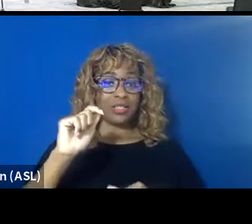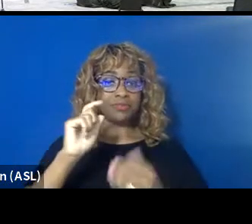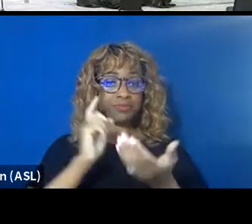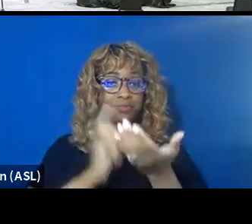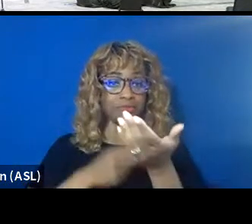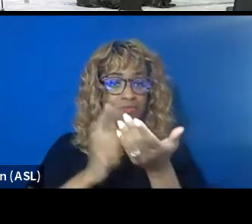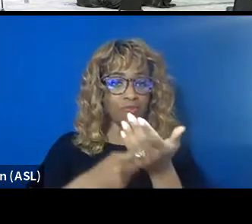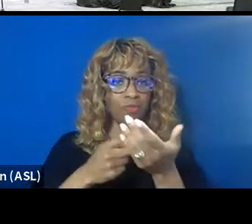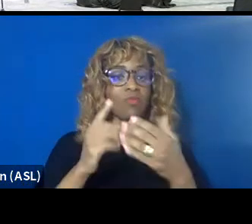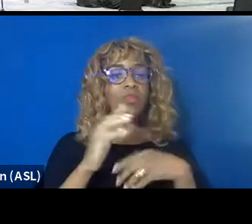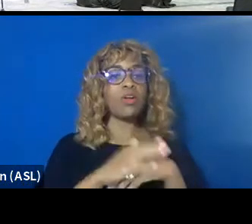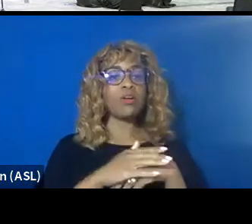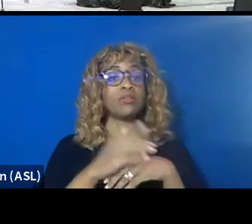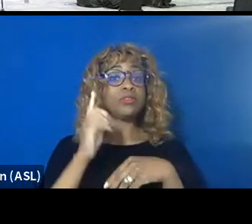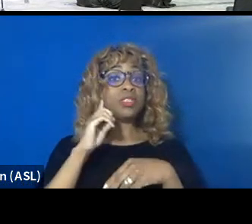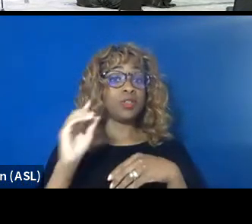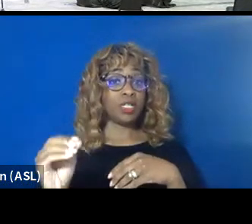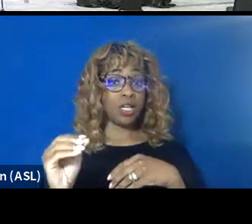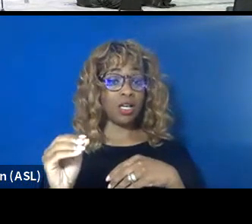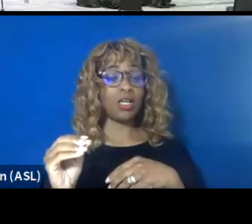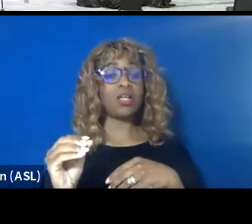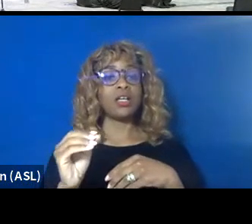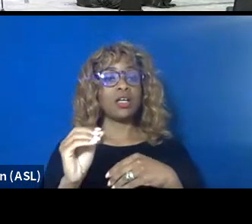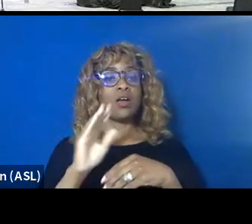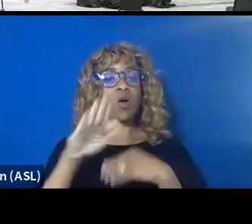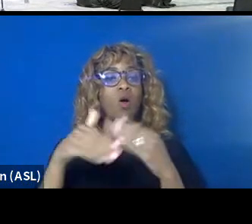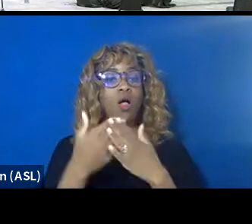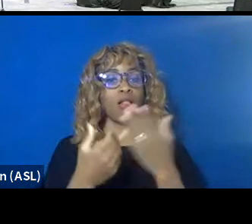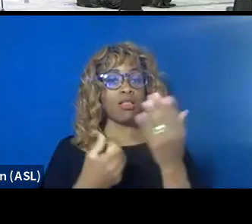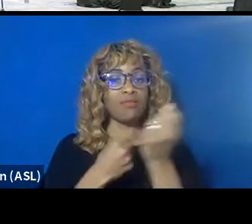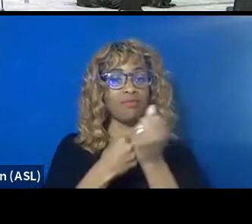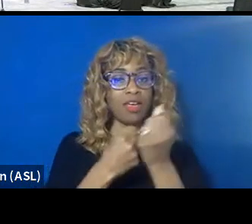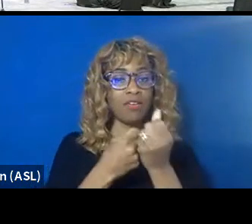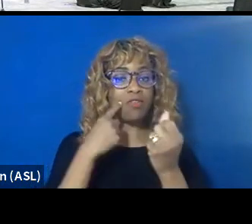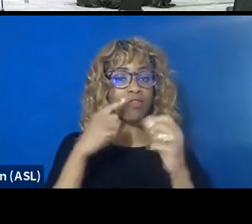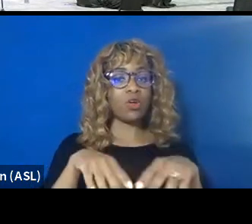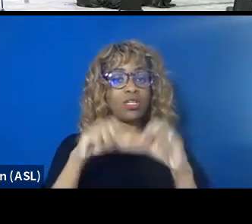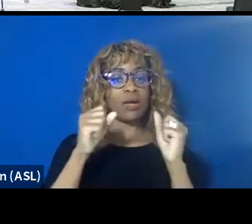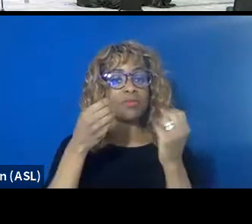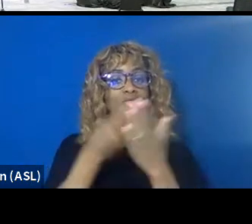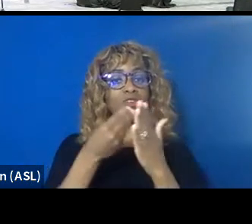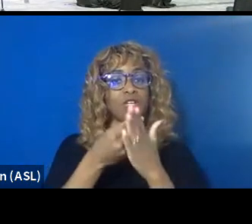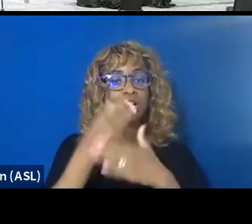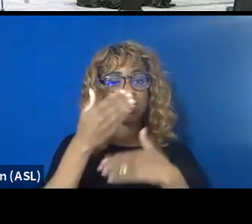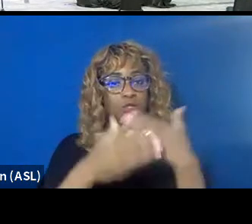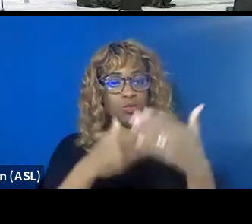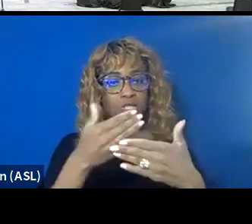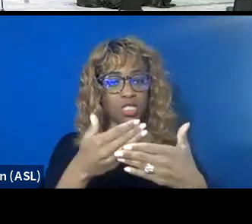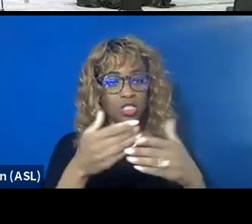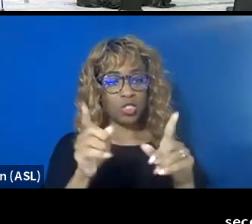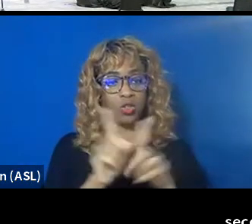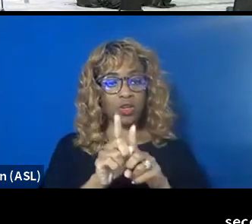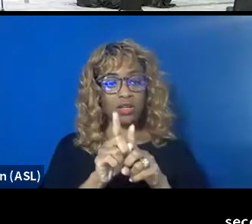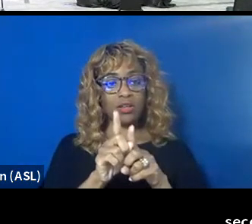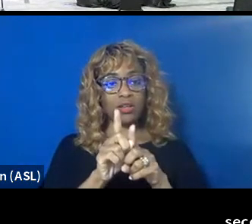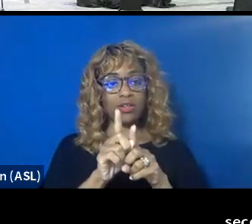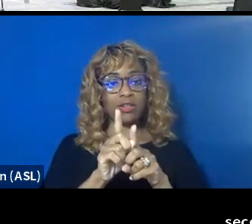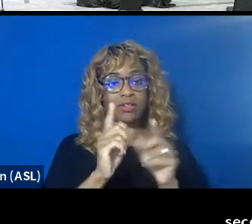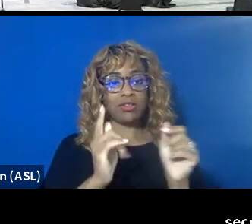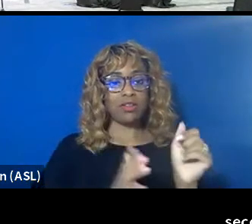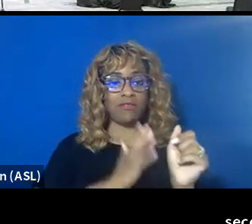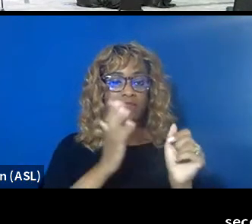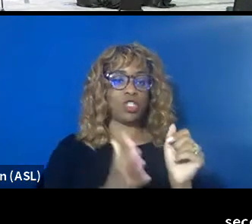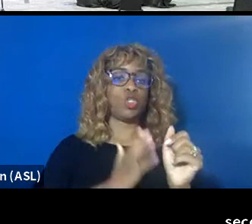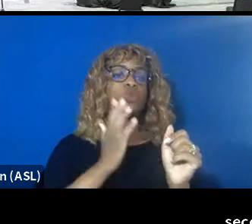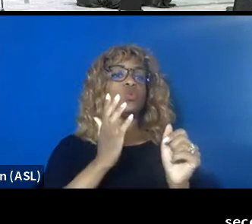Hearing no discussion or debate on the motion, all those in favor of adopting the financial procedures as official